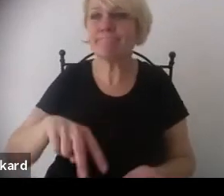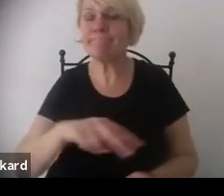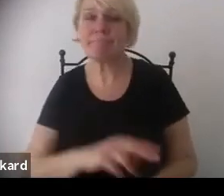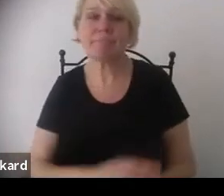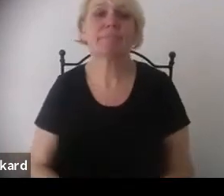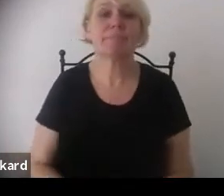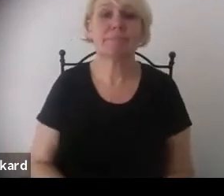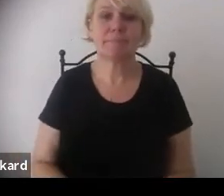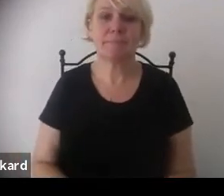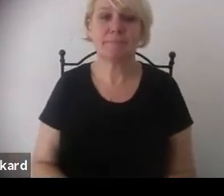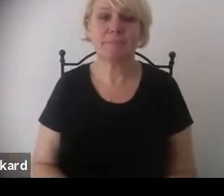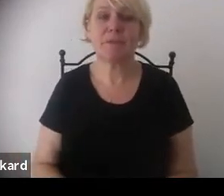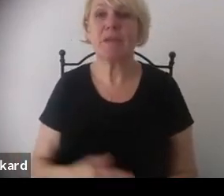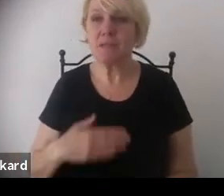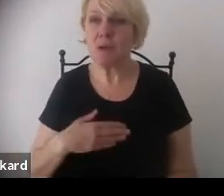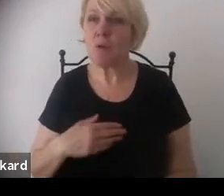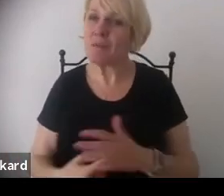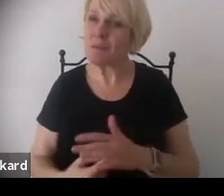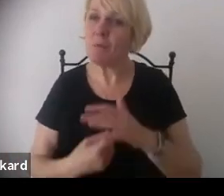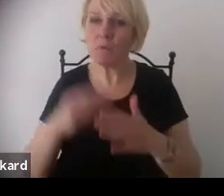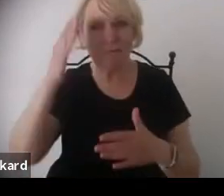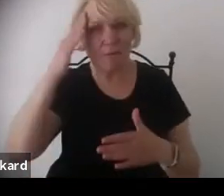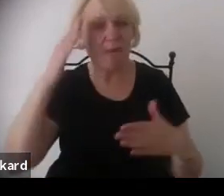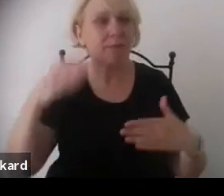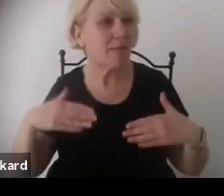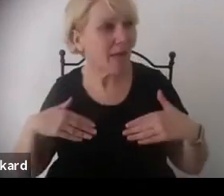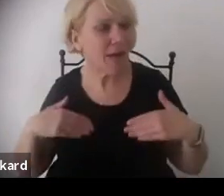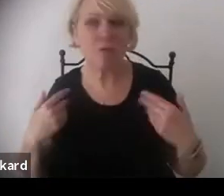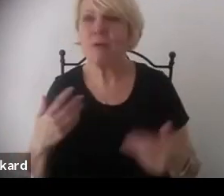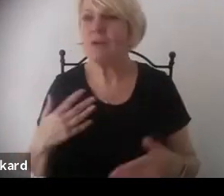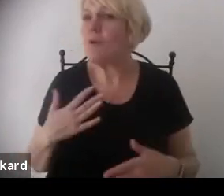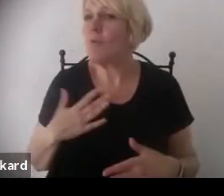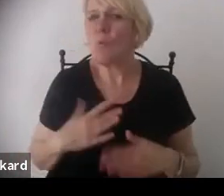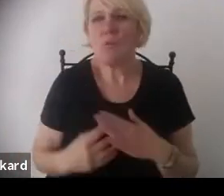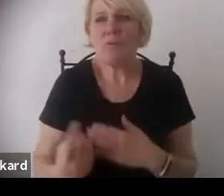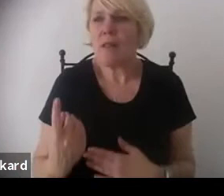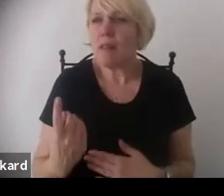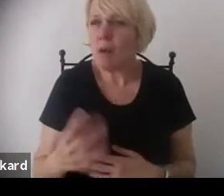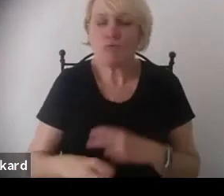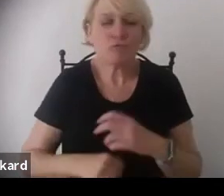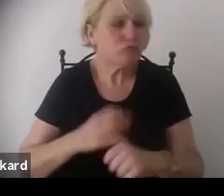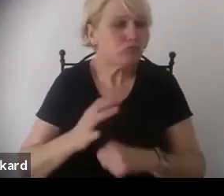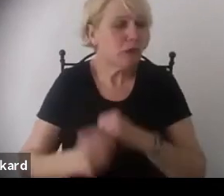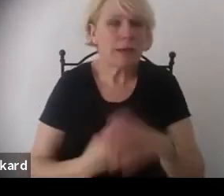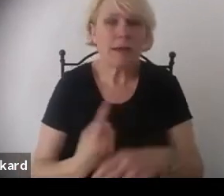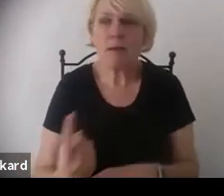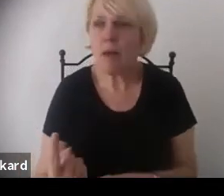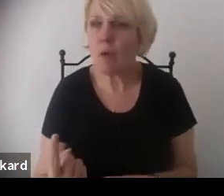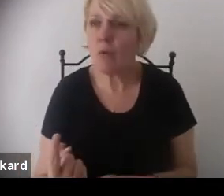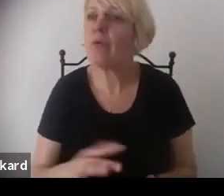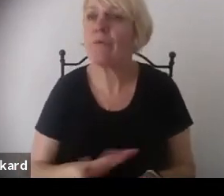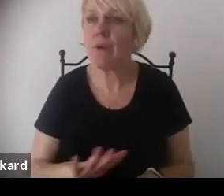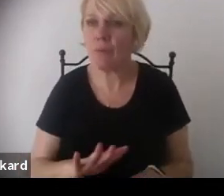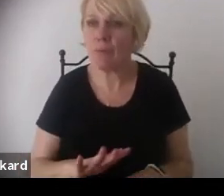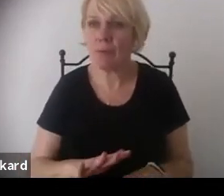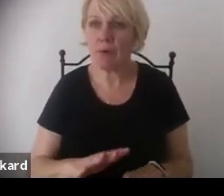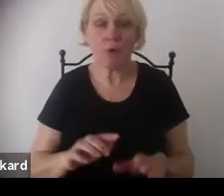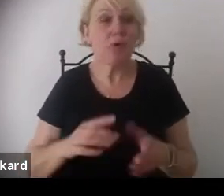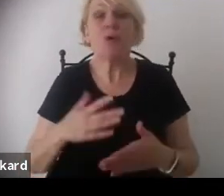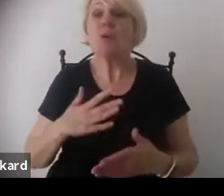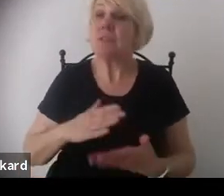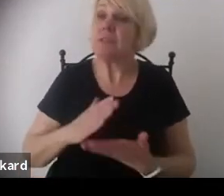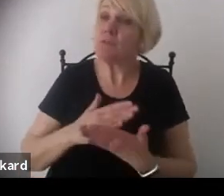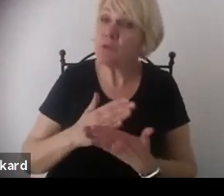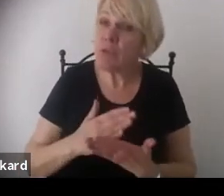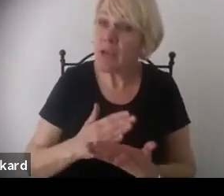issues for all our mental health, is feeling that we're alone and we're struggling on our own, and that if we can share that with others,